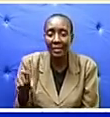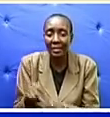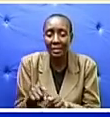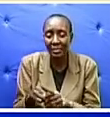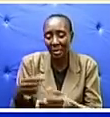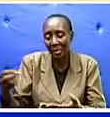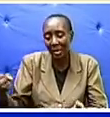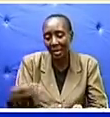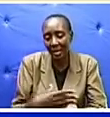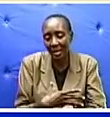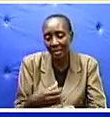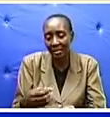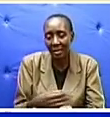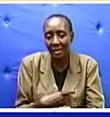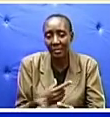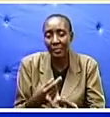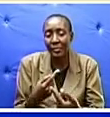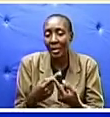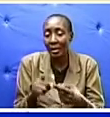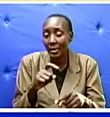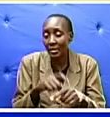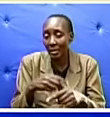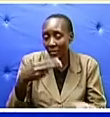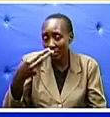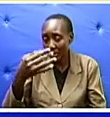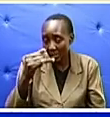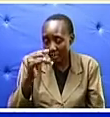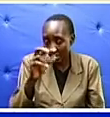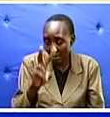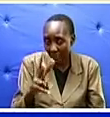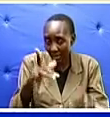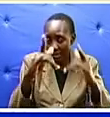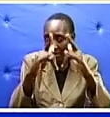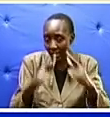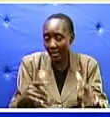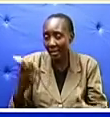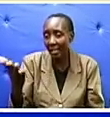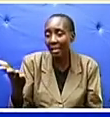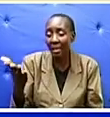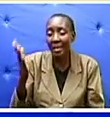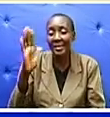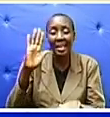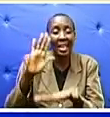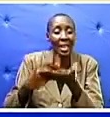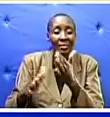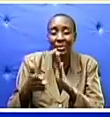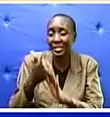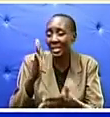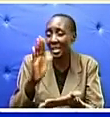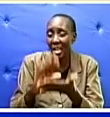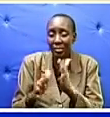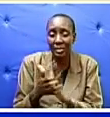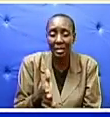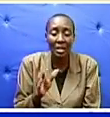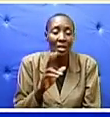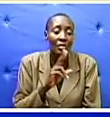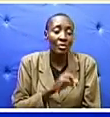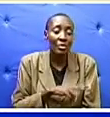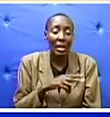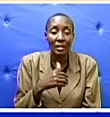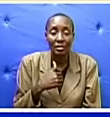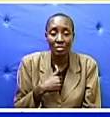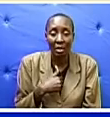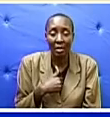cancer. But HIV, the tent is over there. No one is going there. So there's this attitude. What are